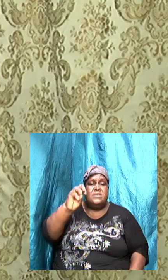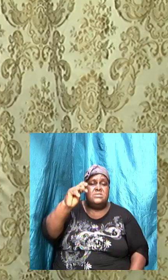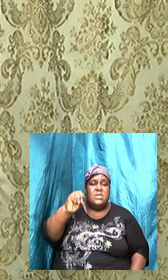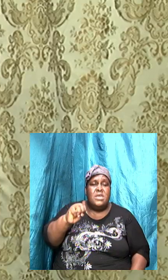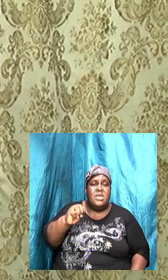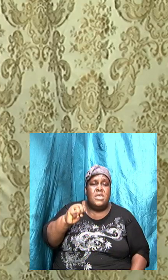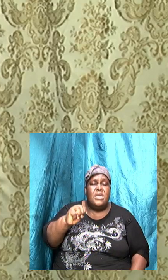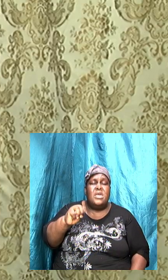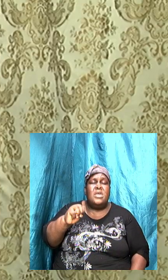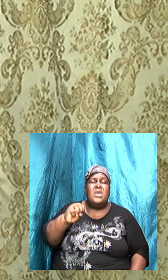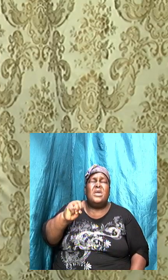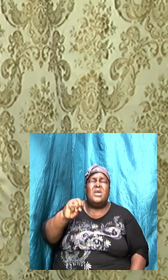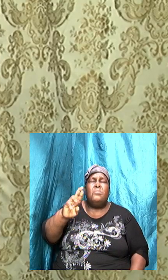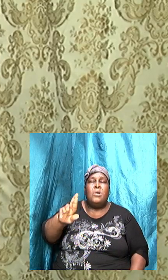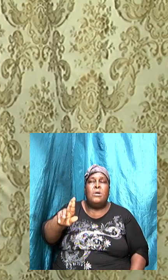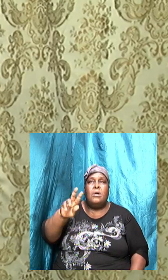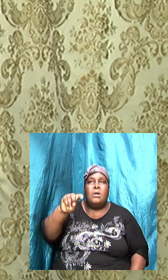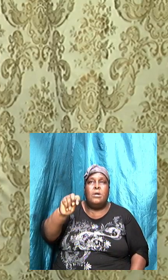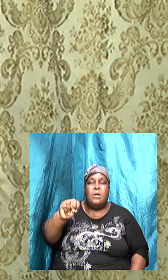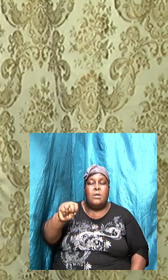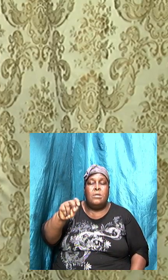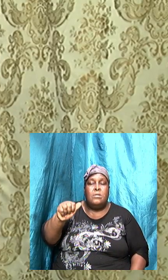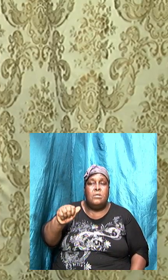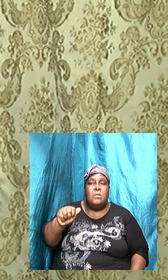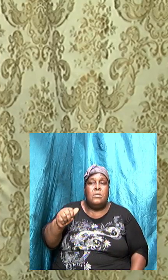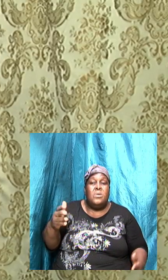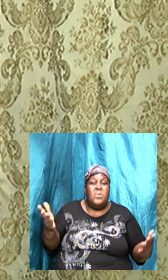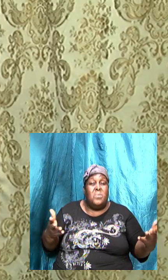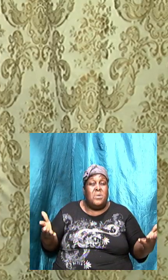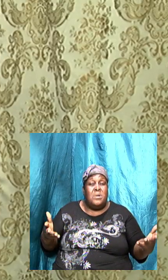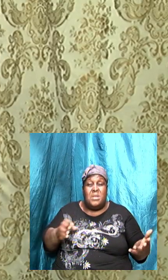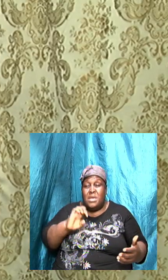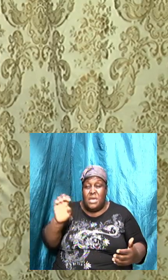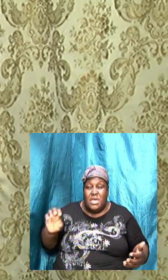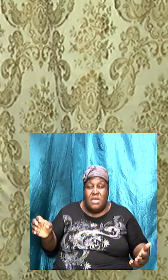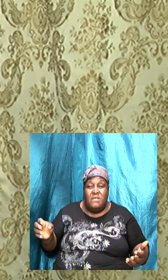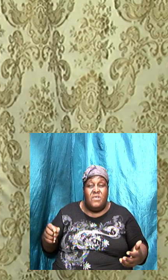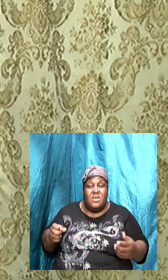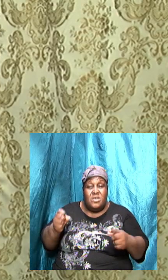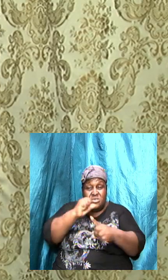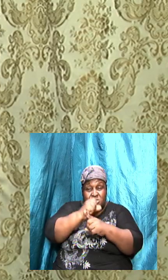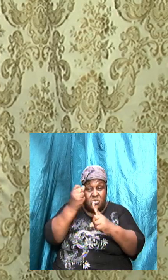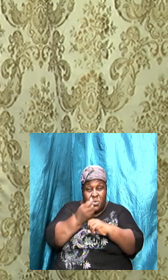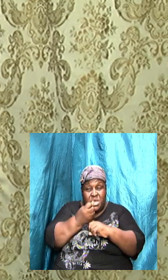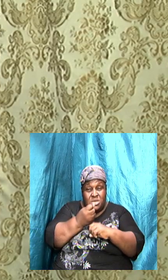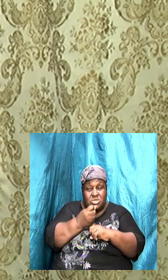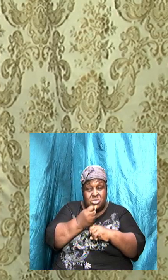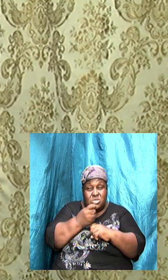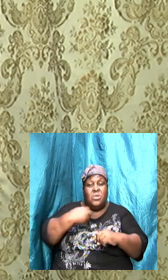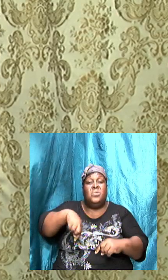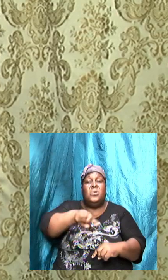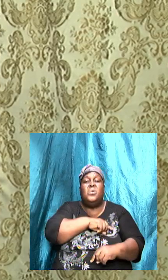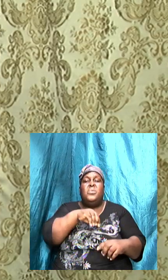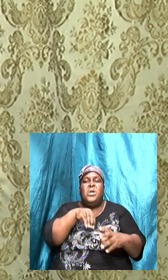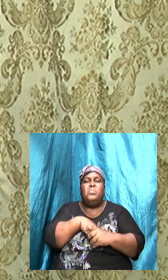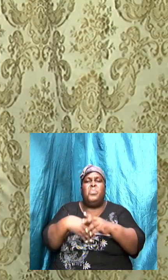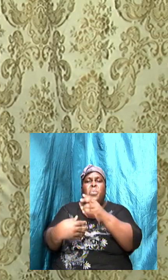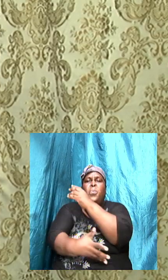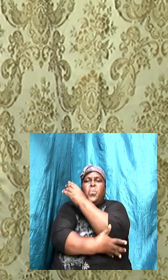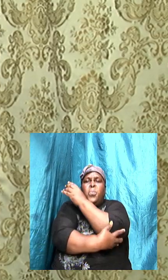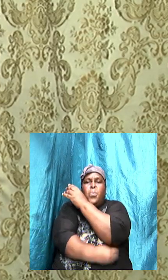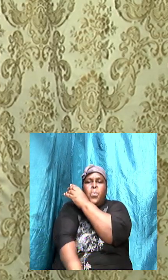that whatever state we are in, poor, and there's something that we need to know, because